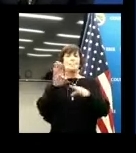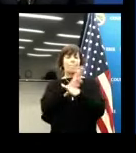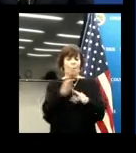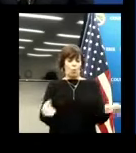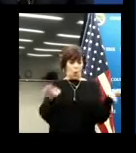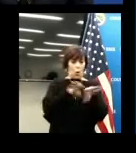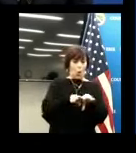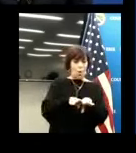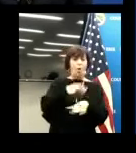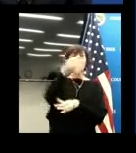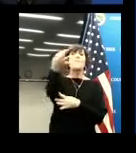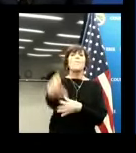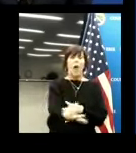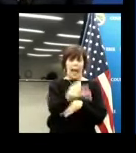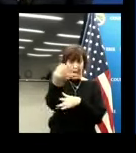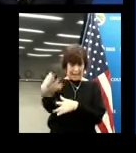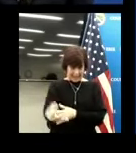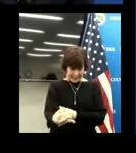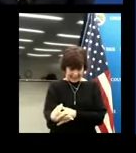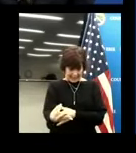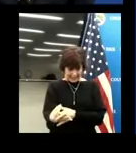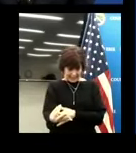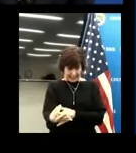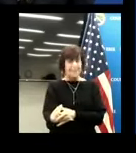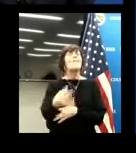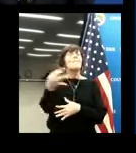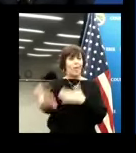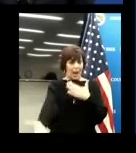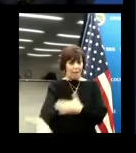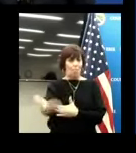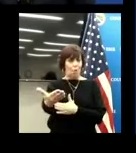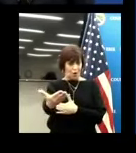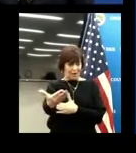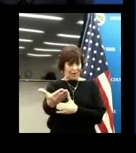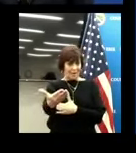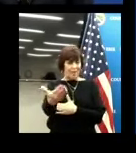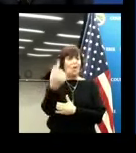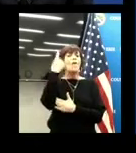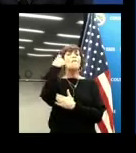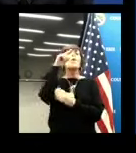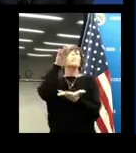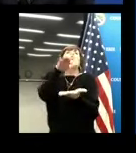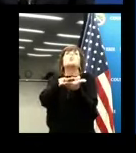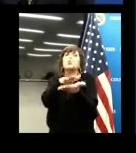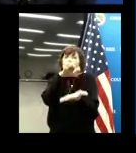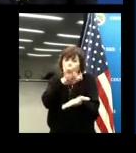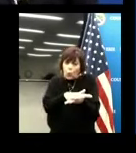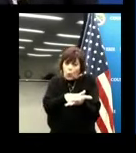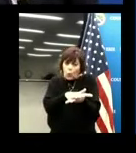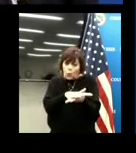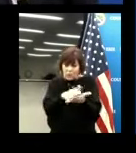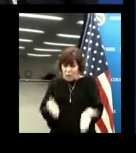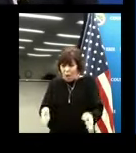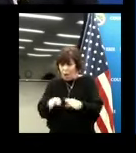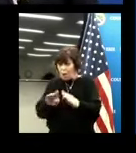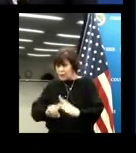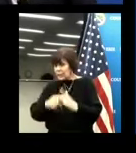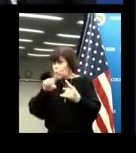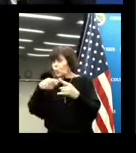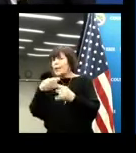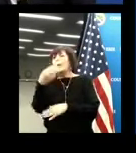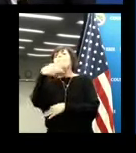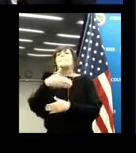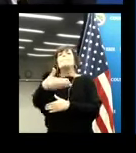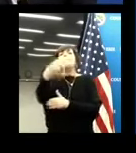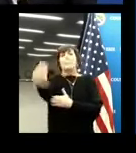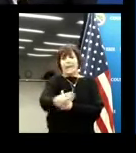for businesses, it takes effect on Friday morning. For schools, it takes effect on Monday, so